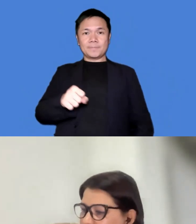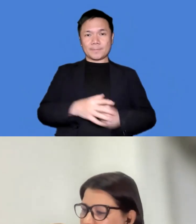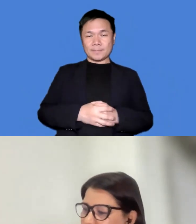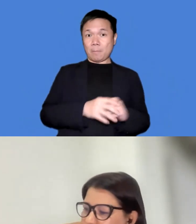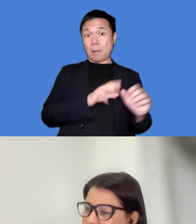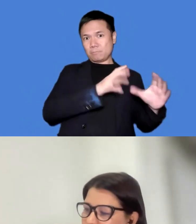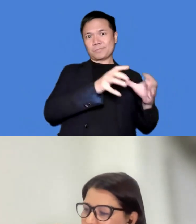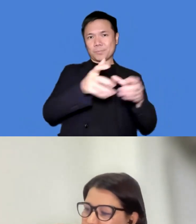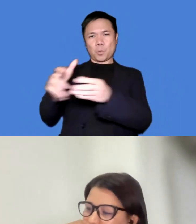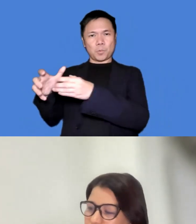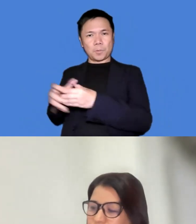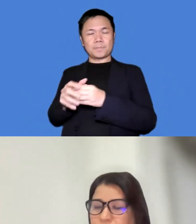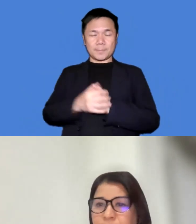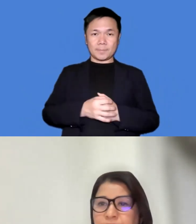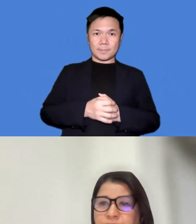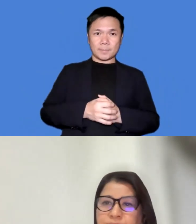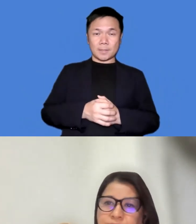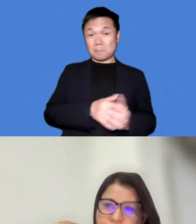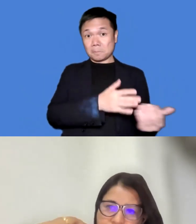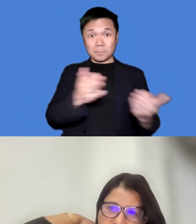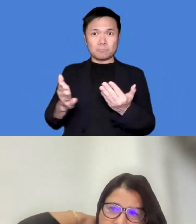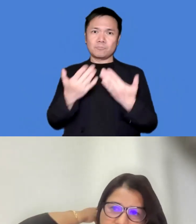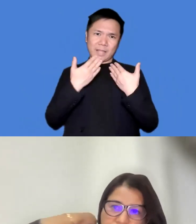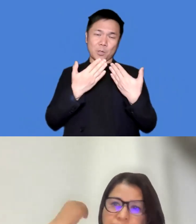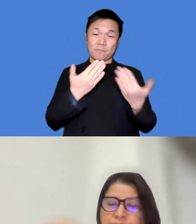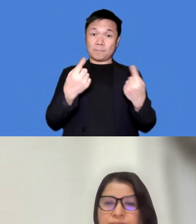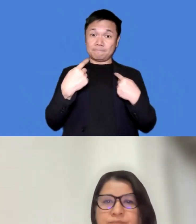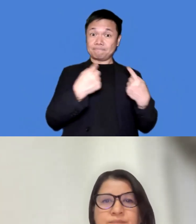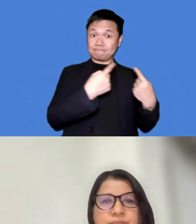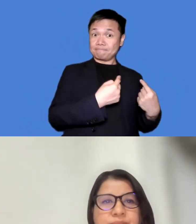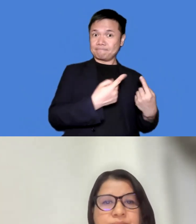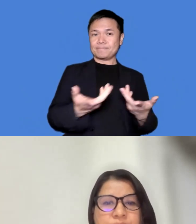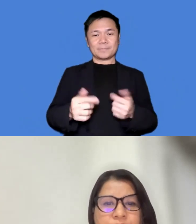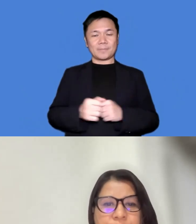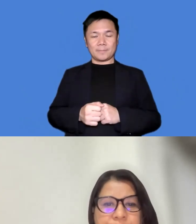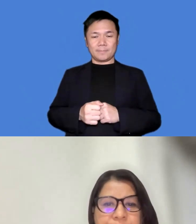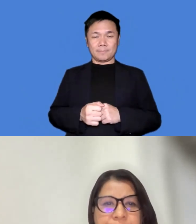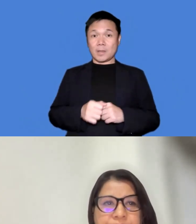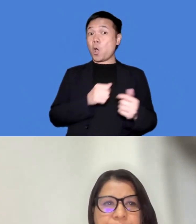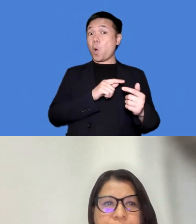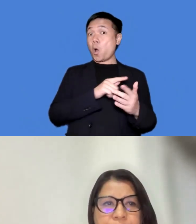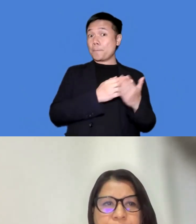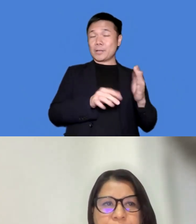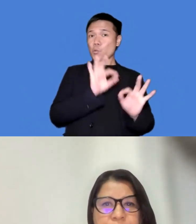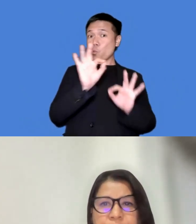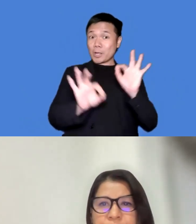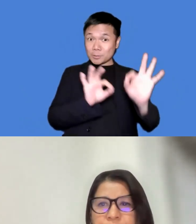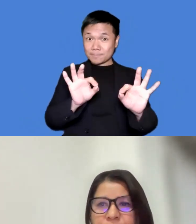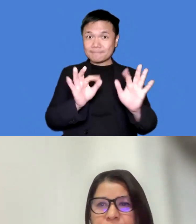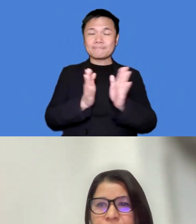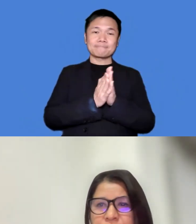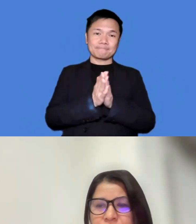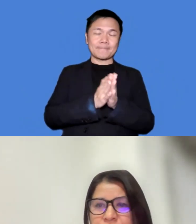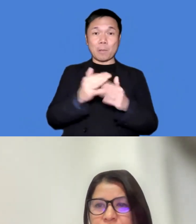so much for responding to those poll questions, and the poll will continue to